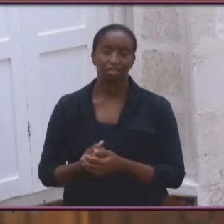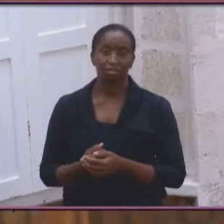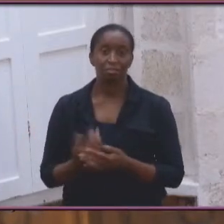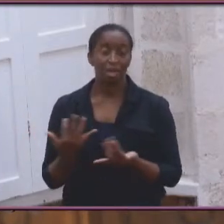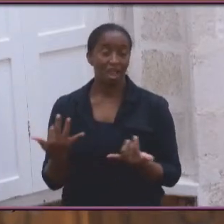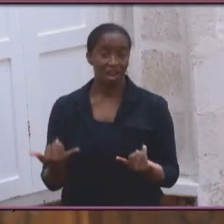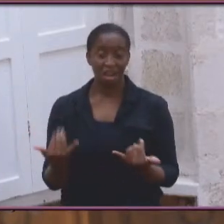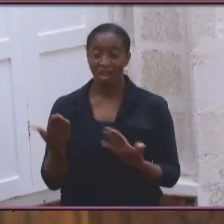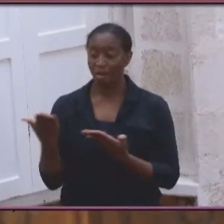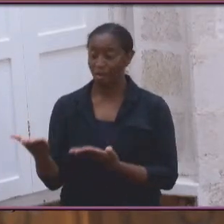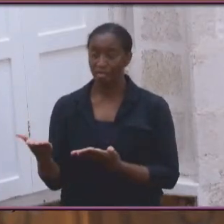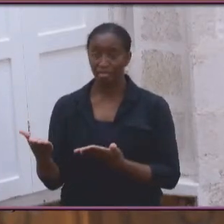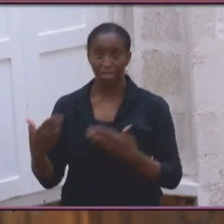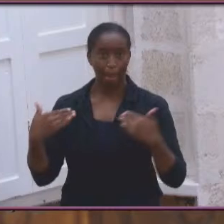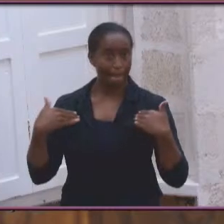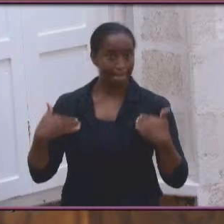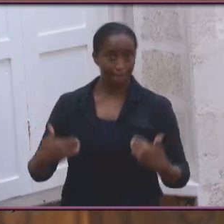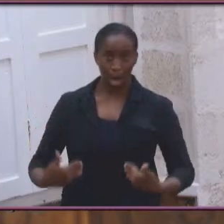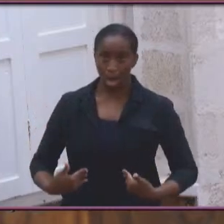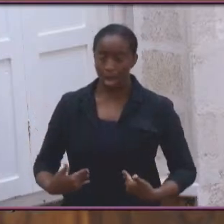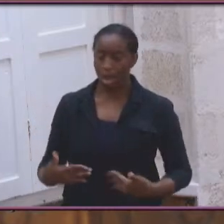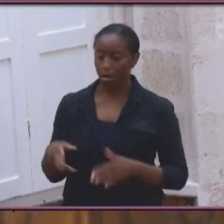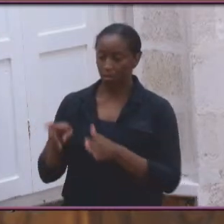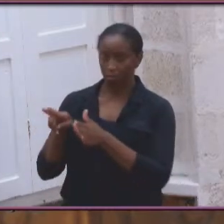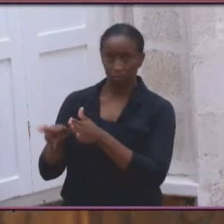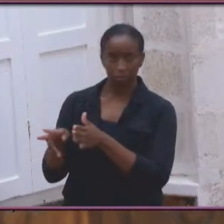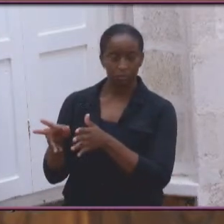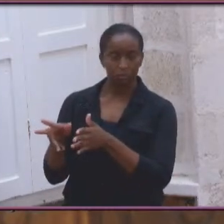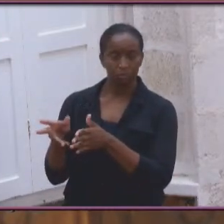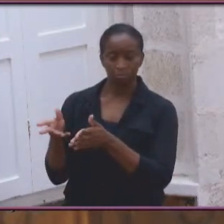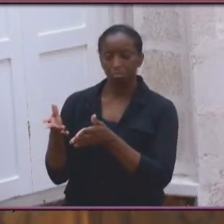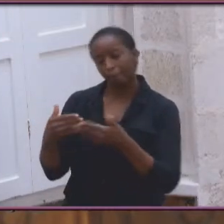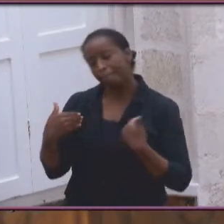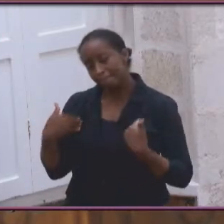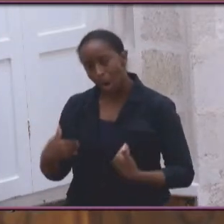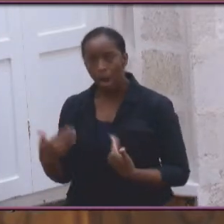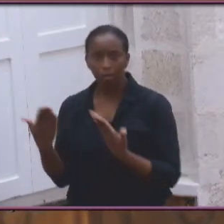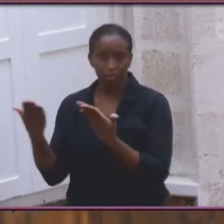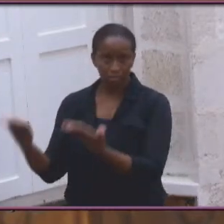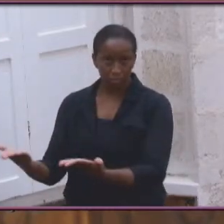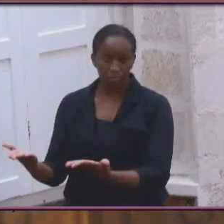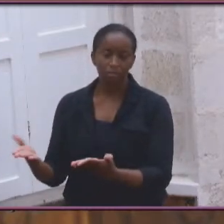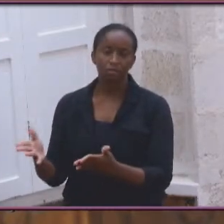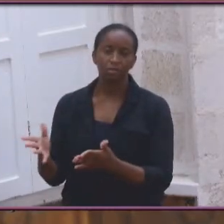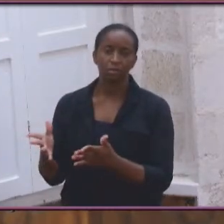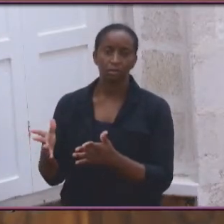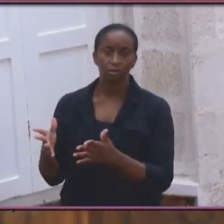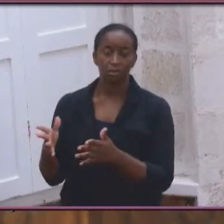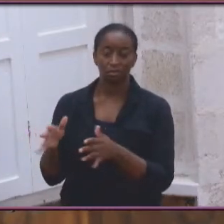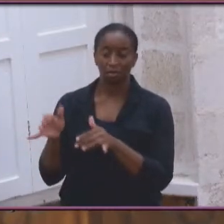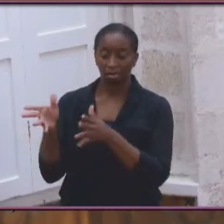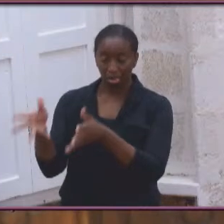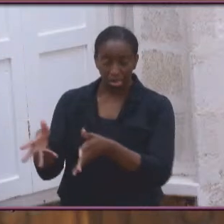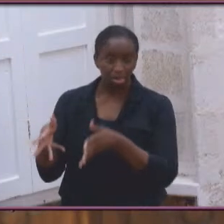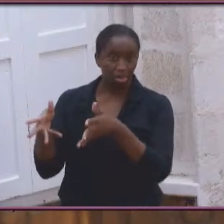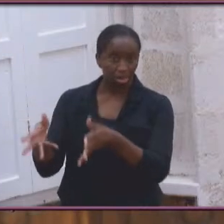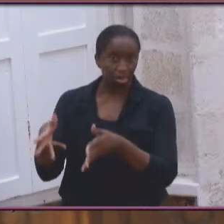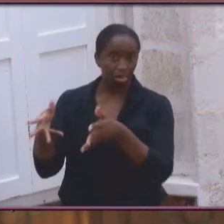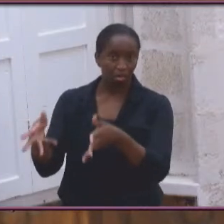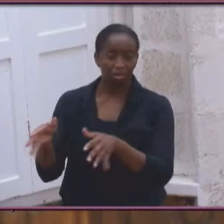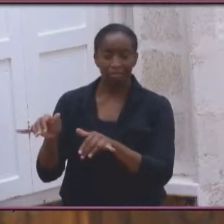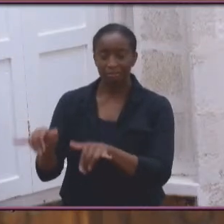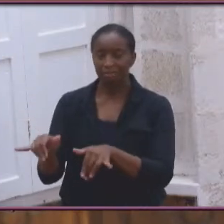50 not being stored in the hospital, but being stored at 2 funeral homes. I'm not going to call the names, and you're paying something